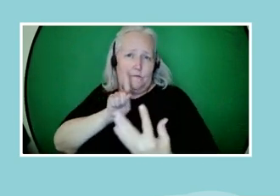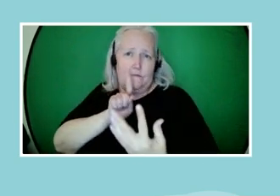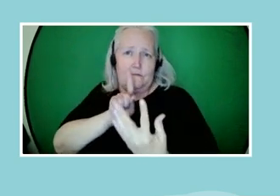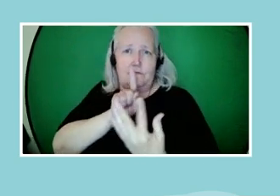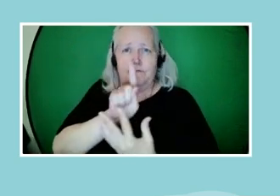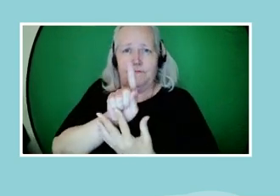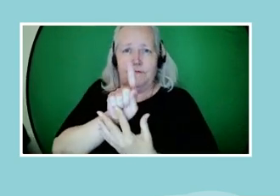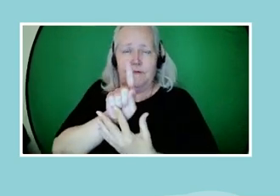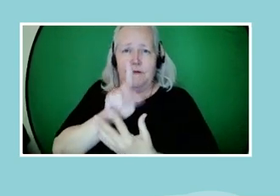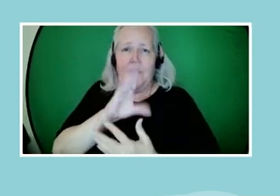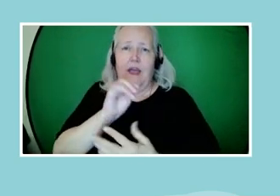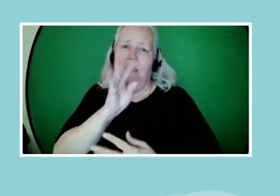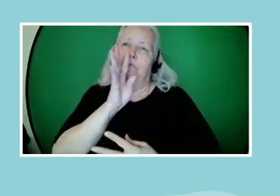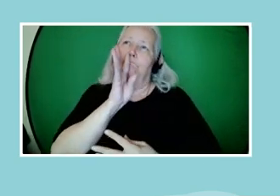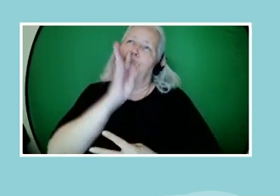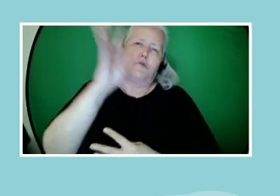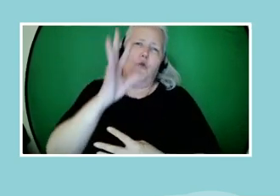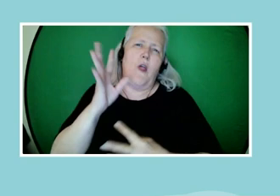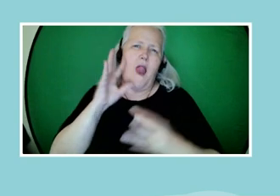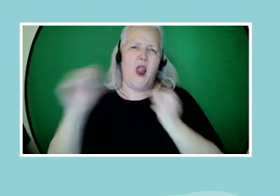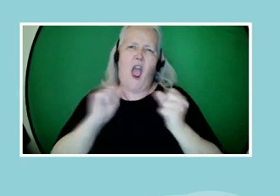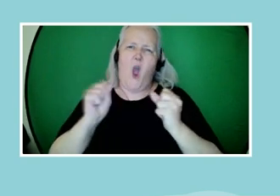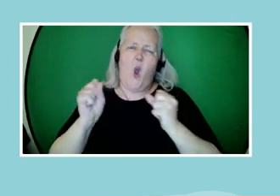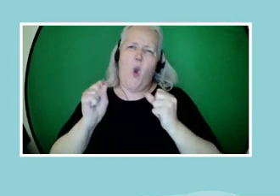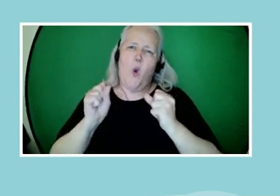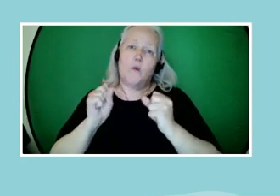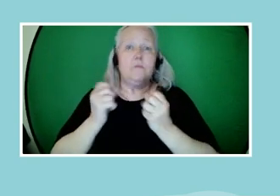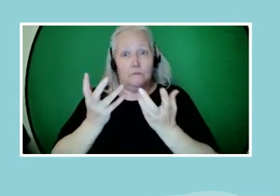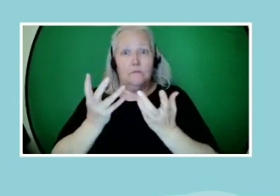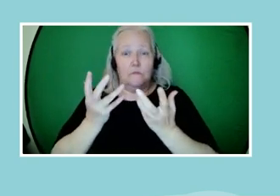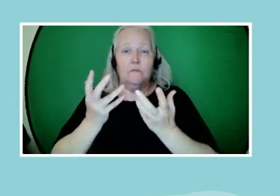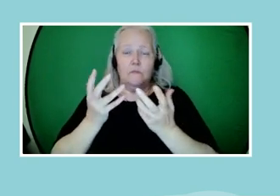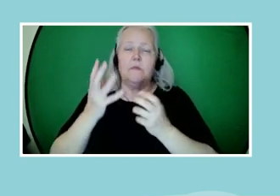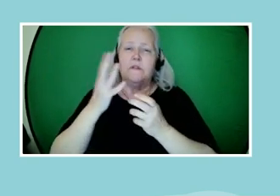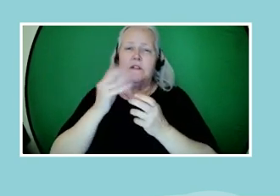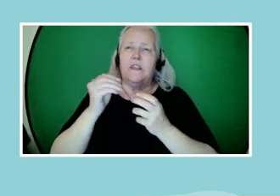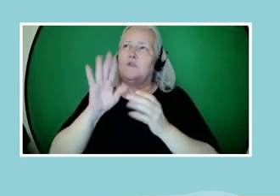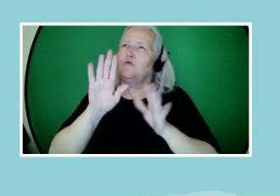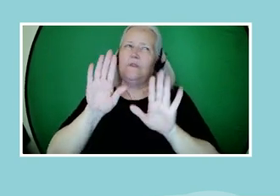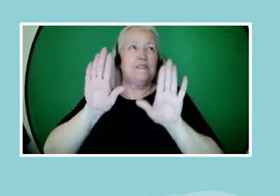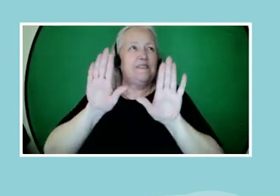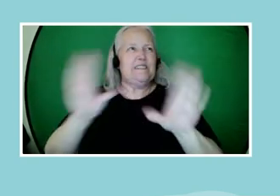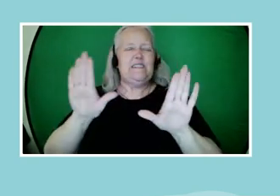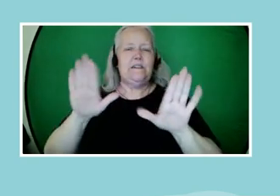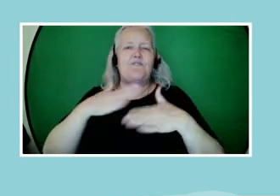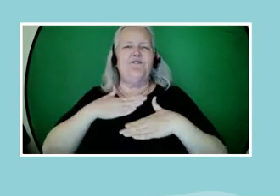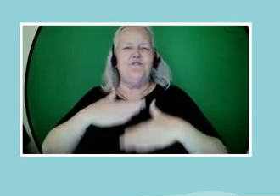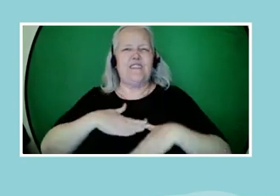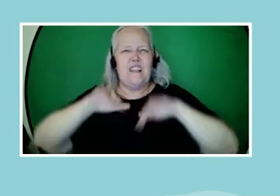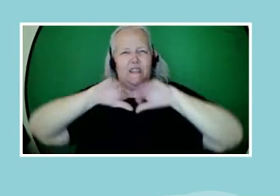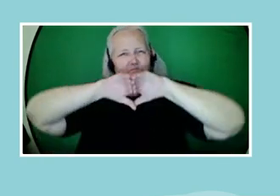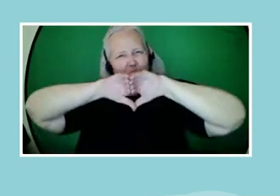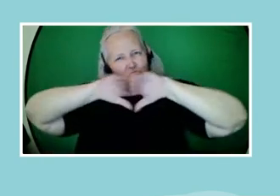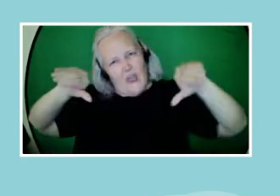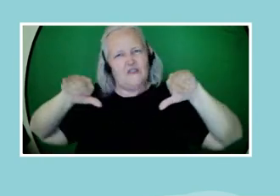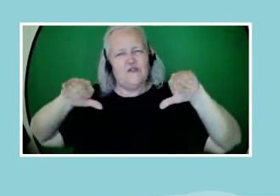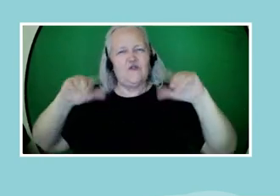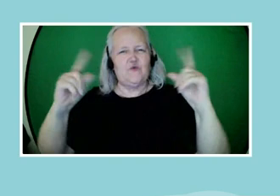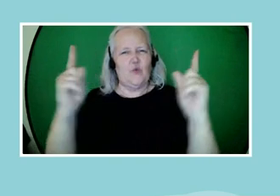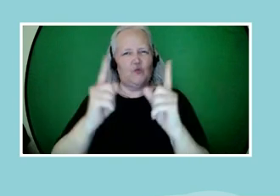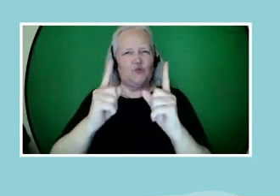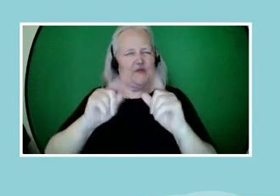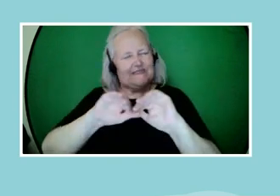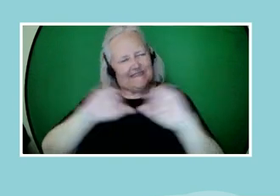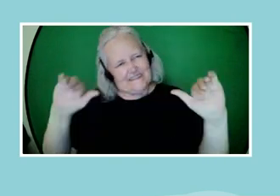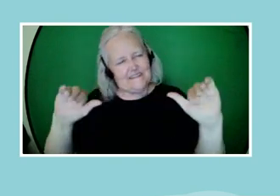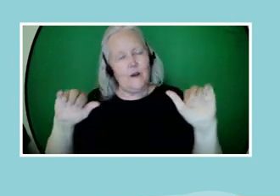my voice, right? And try to break them physically apart. But the way I was